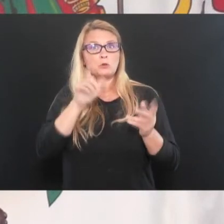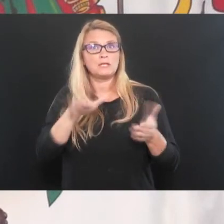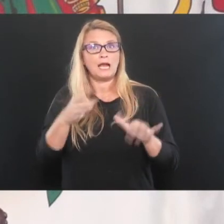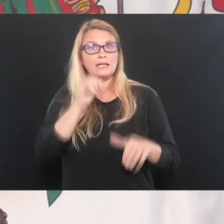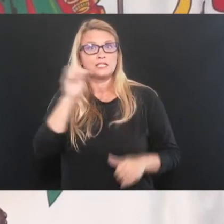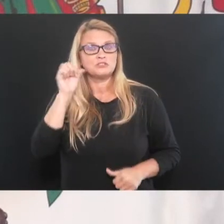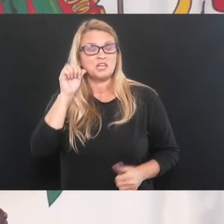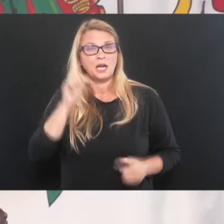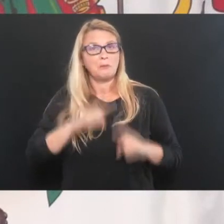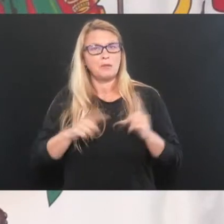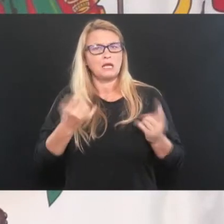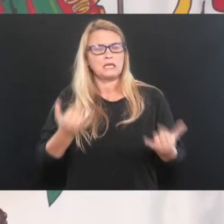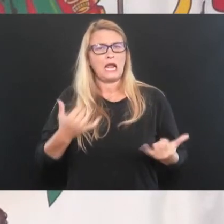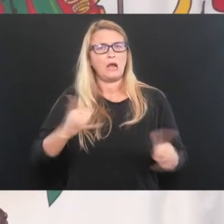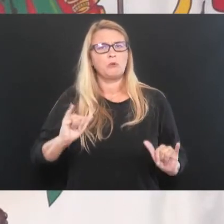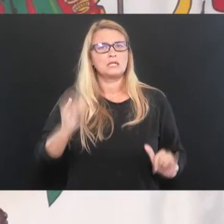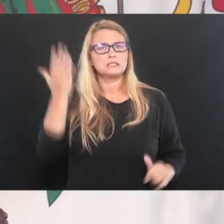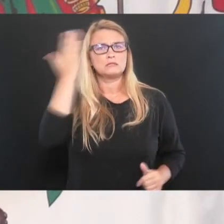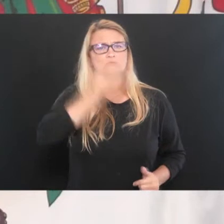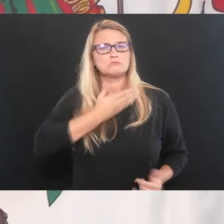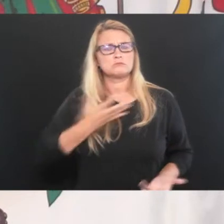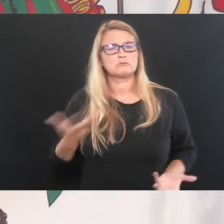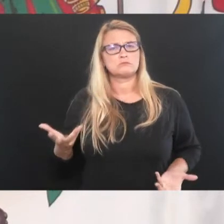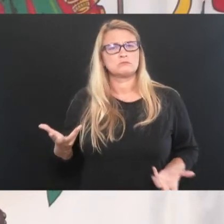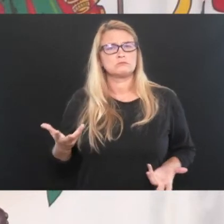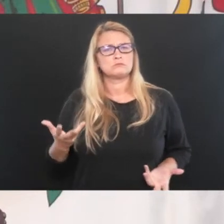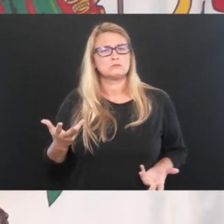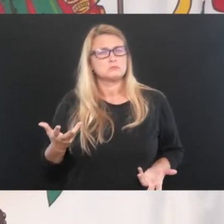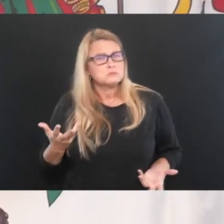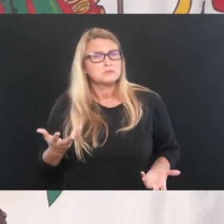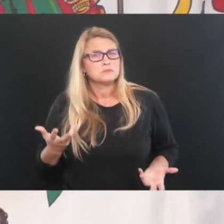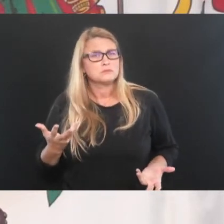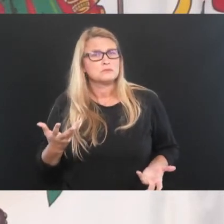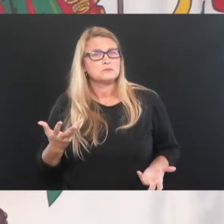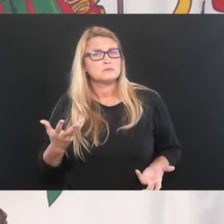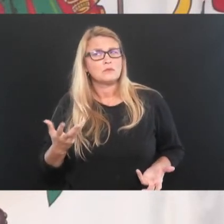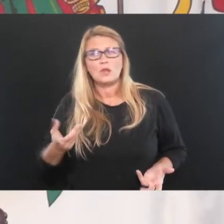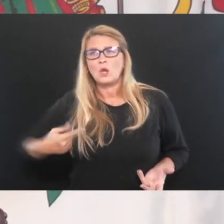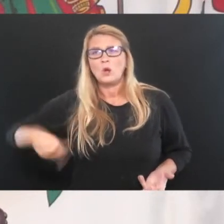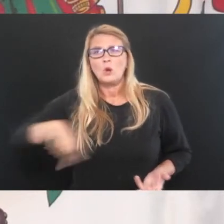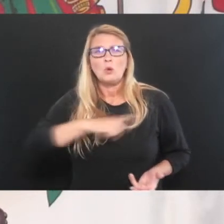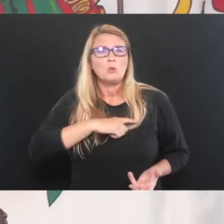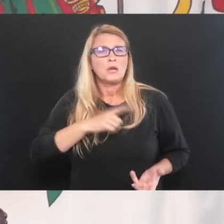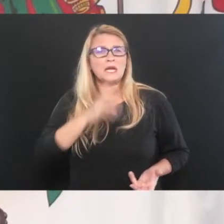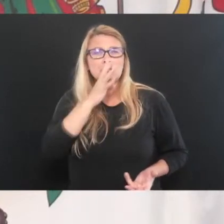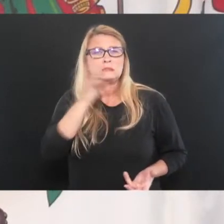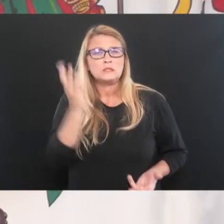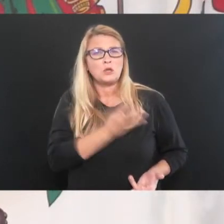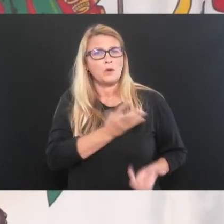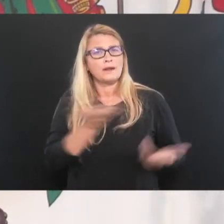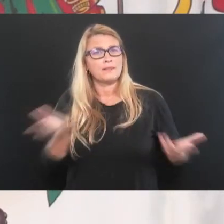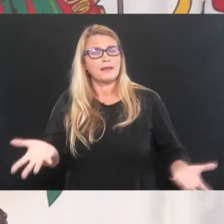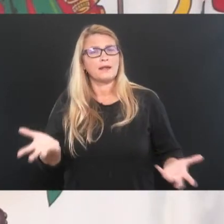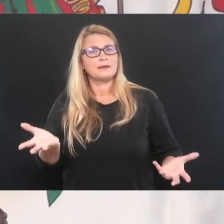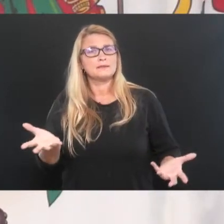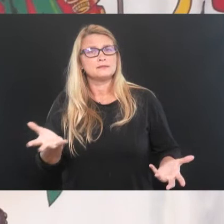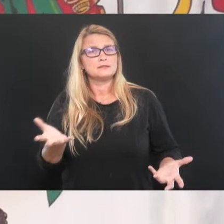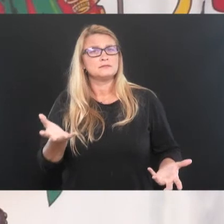We have become callous, have we not? And we've become almost immune in